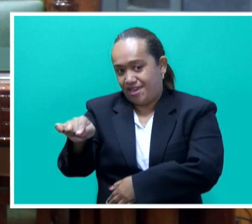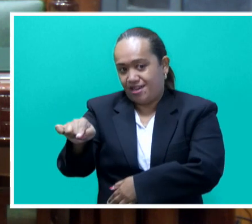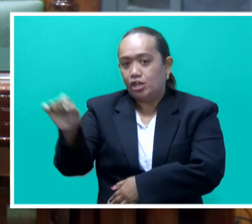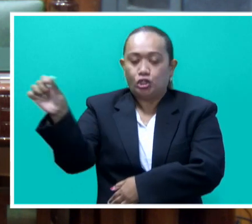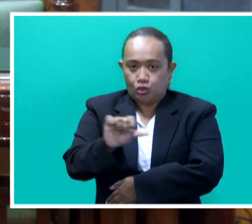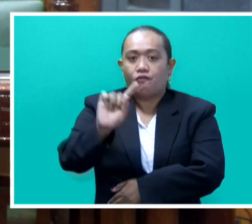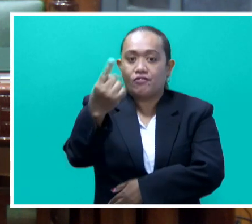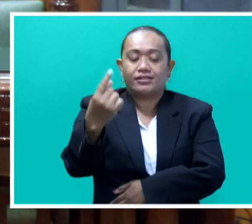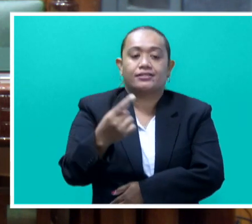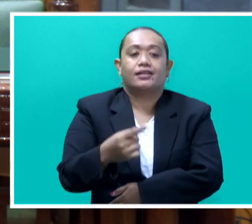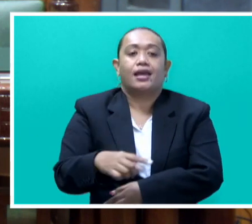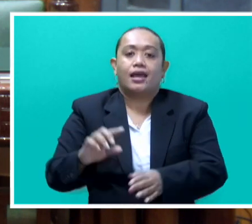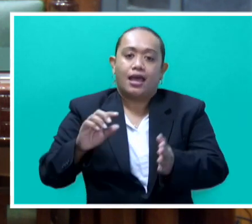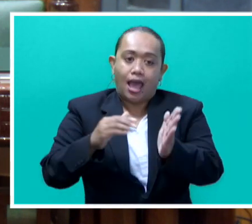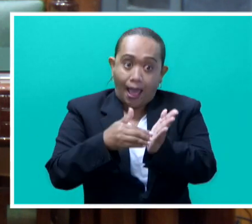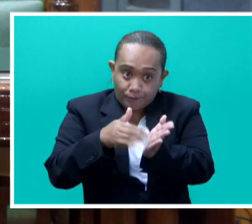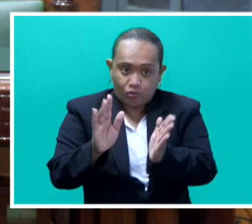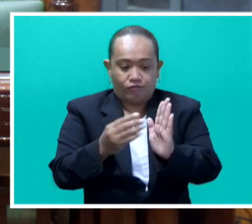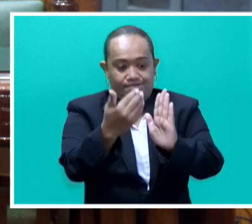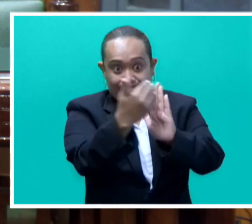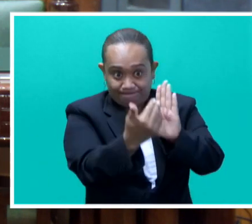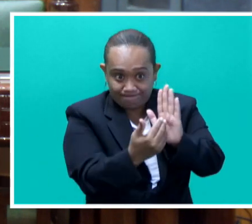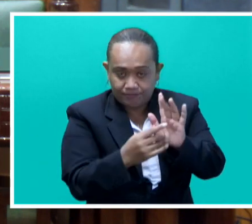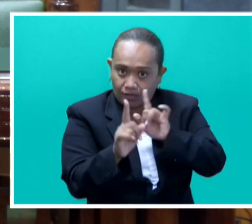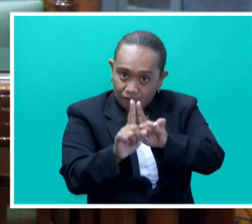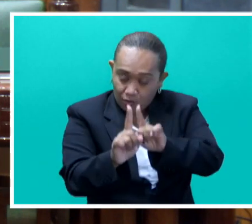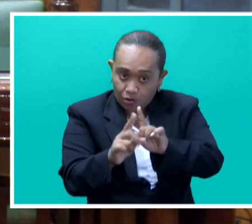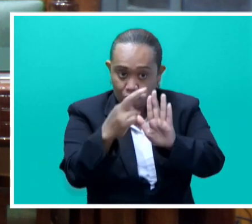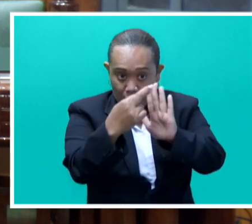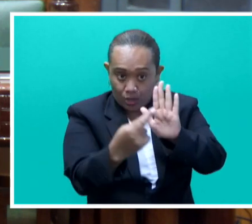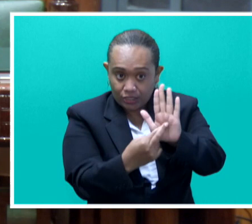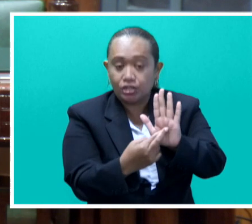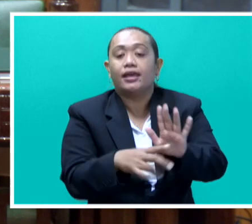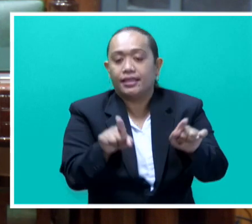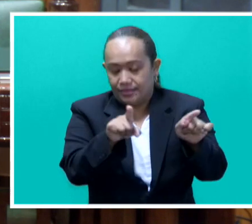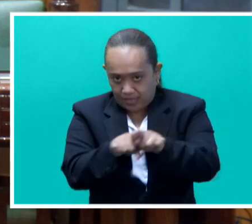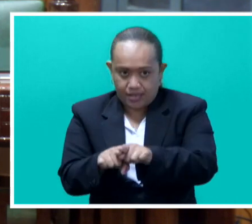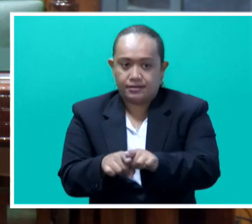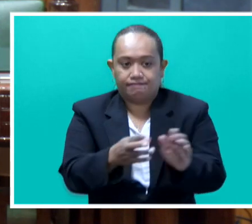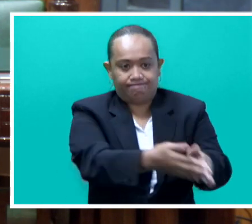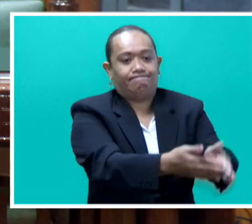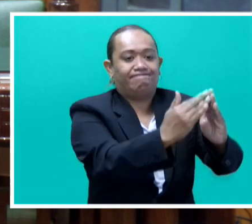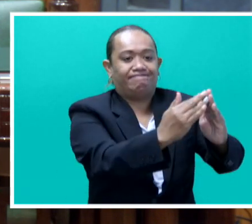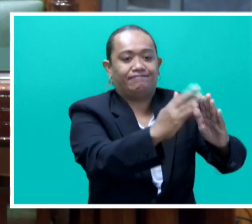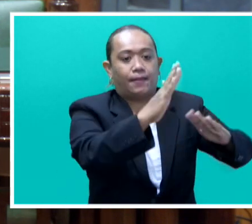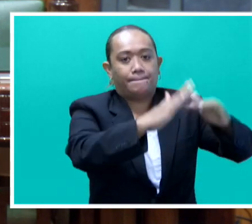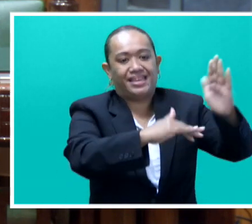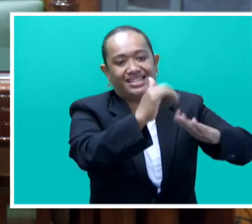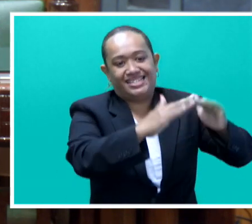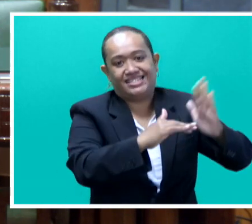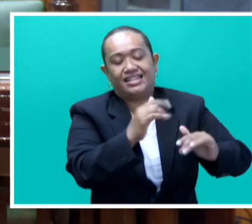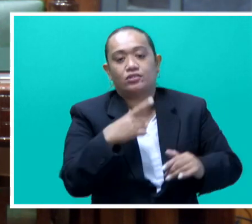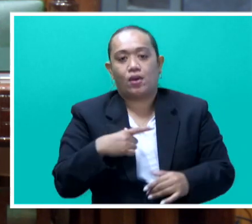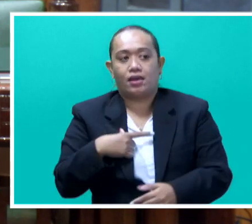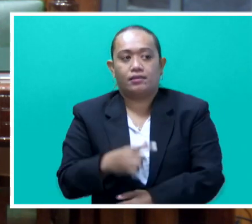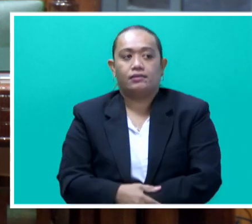and public health requirements for the overall safety and well-being of the owner and surrounding neighbors. Mr. Speaker, sir, there